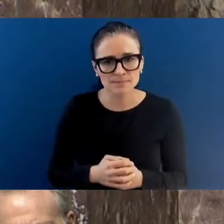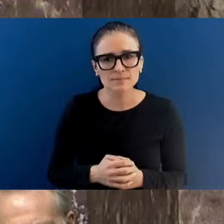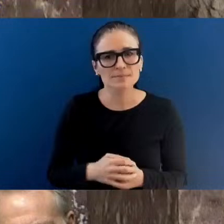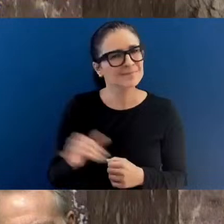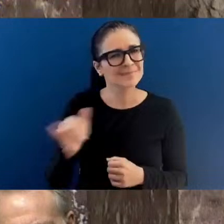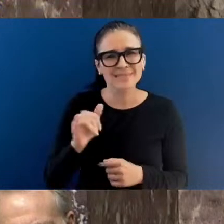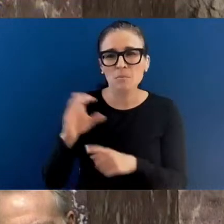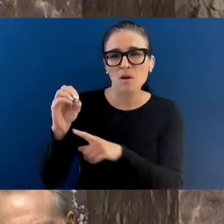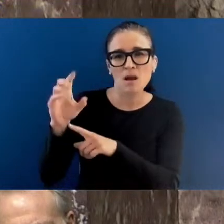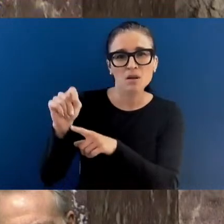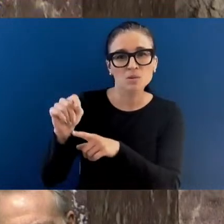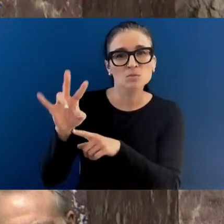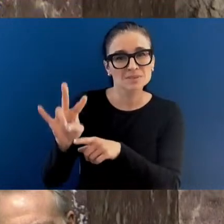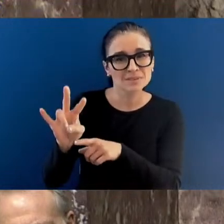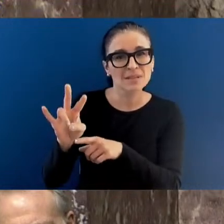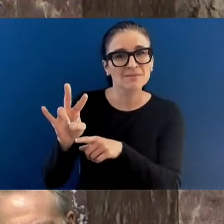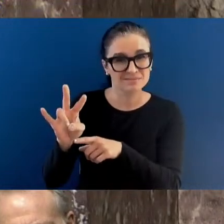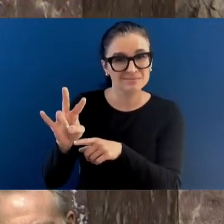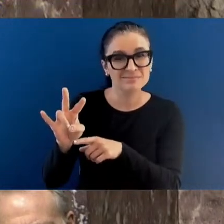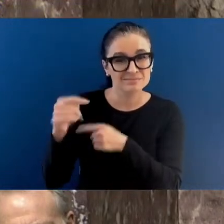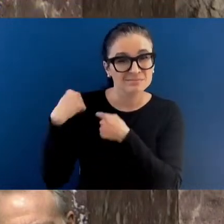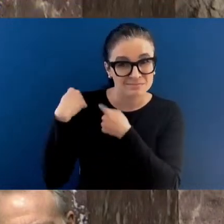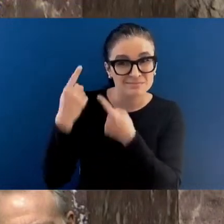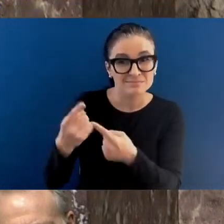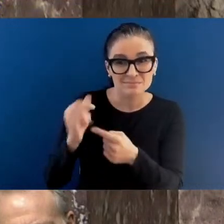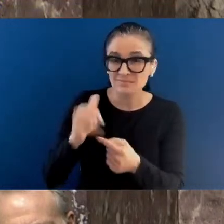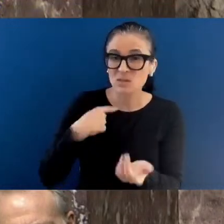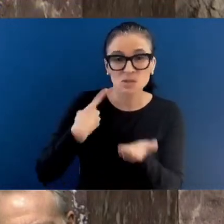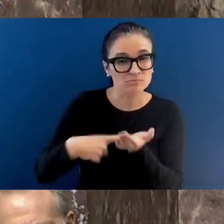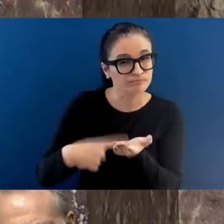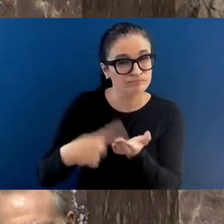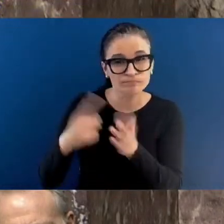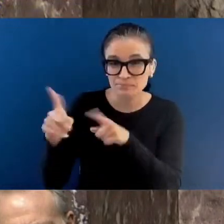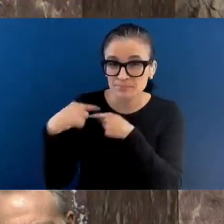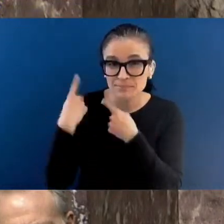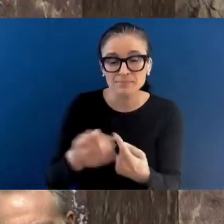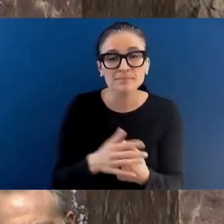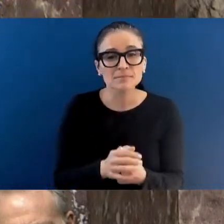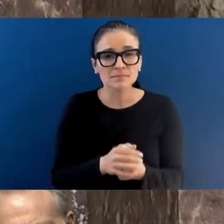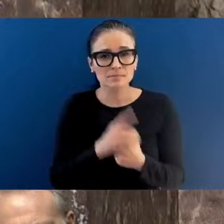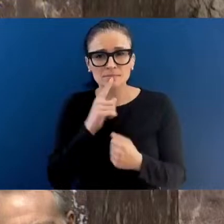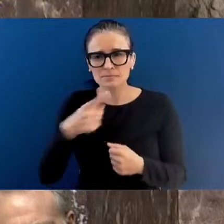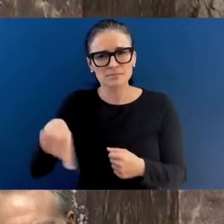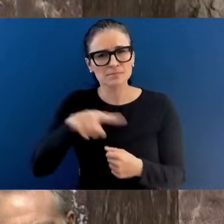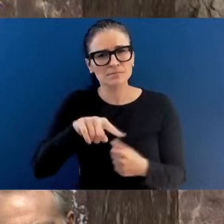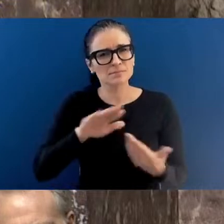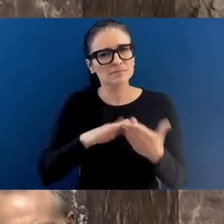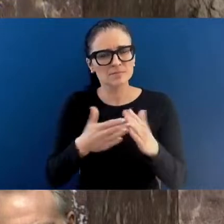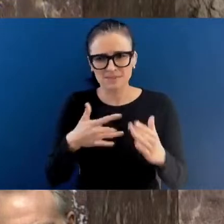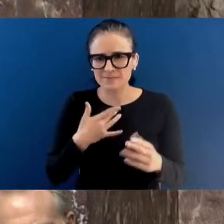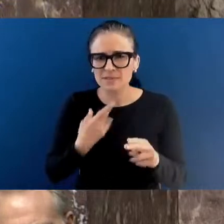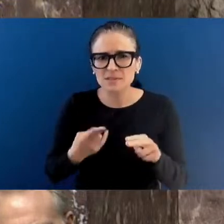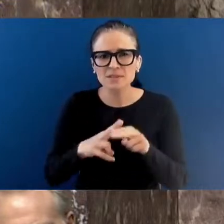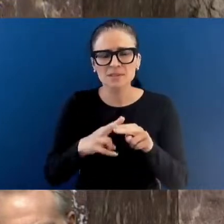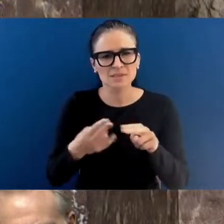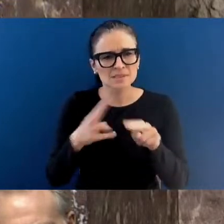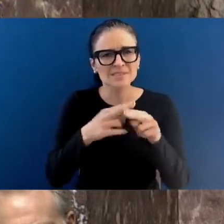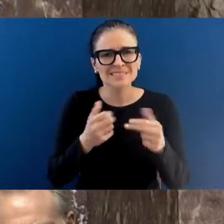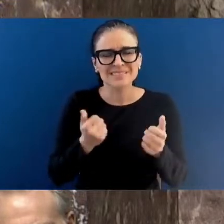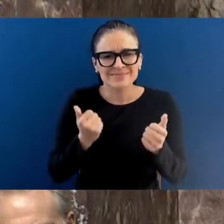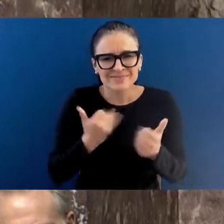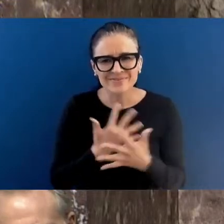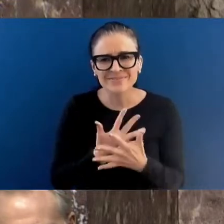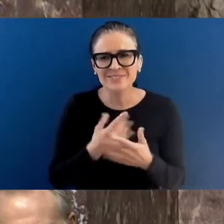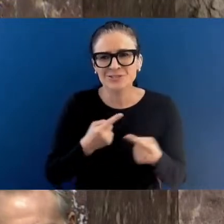and fear in community. We understand that. That's why we're taking the steps we're taking. That's why we provide additional